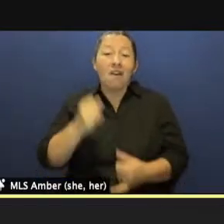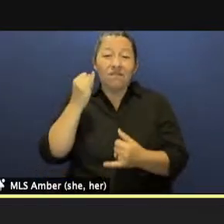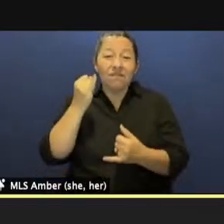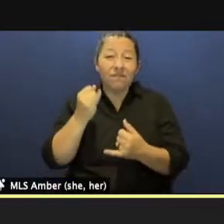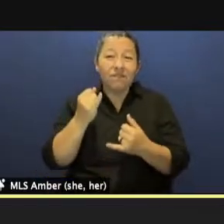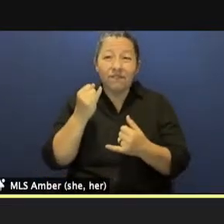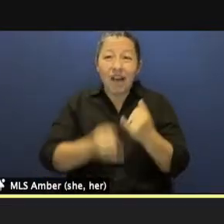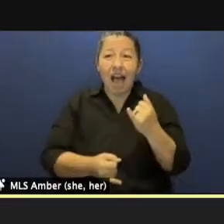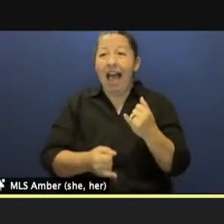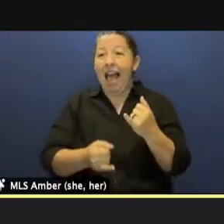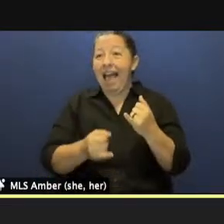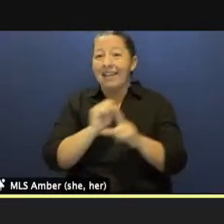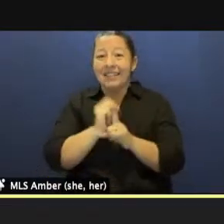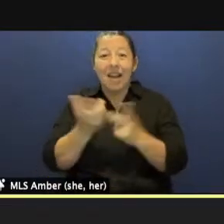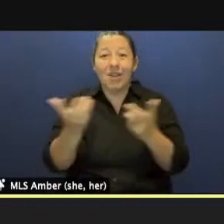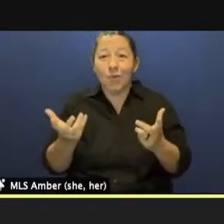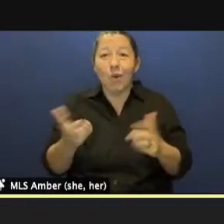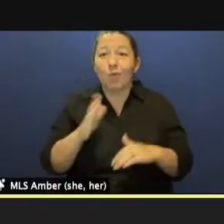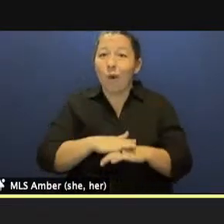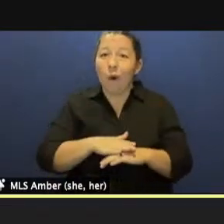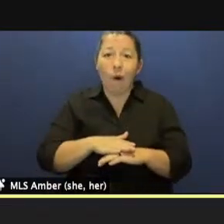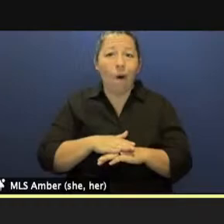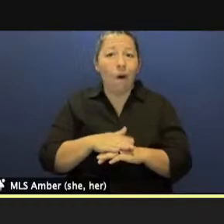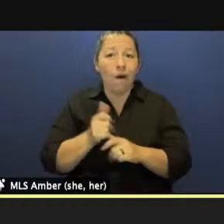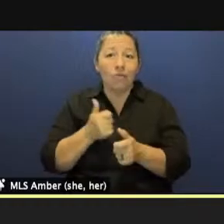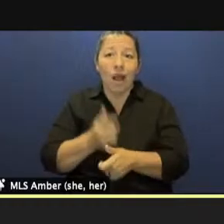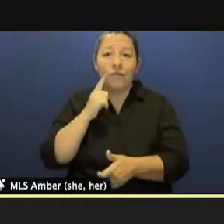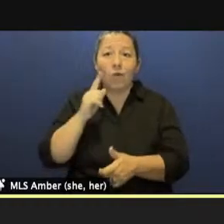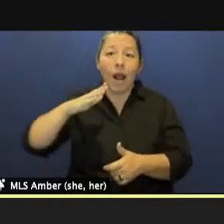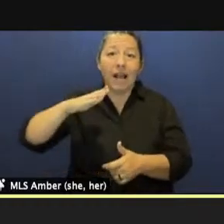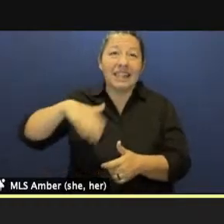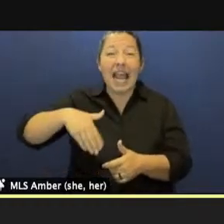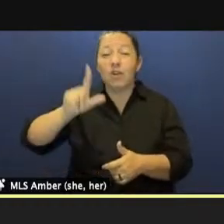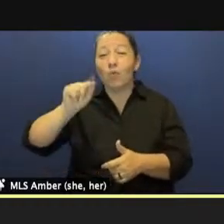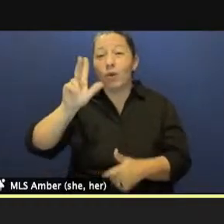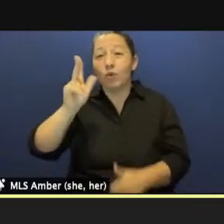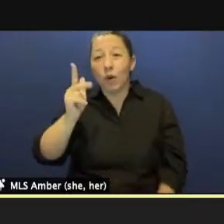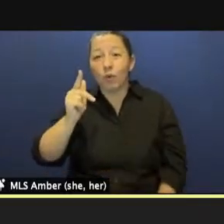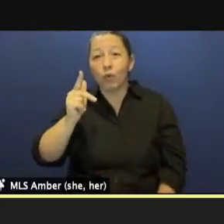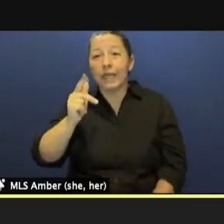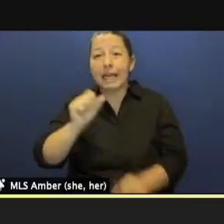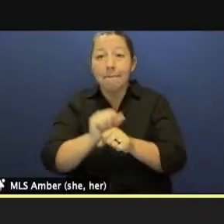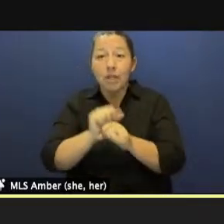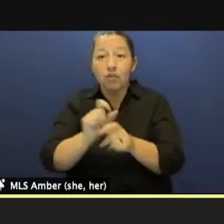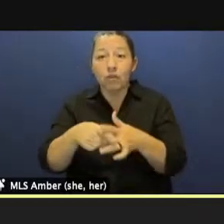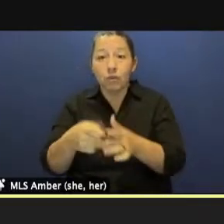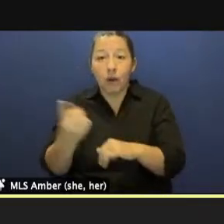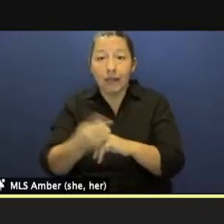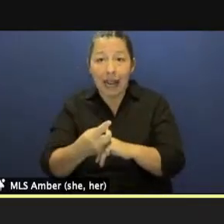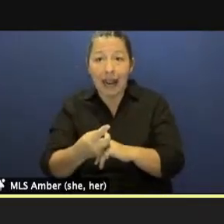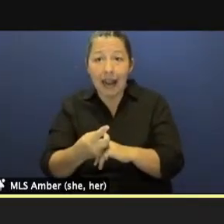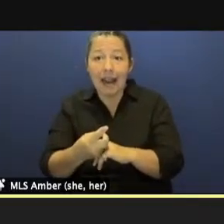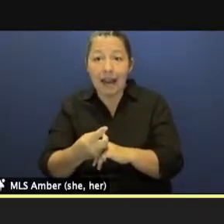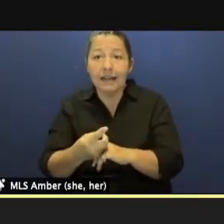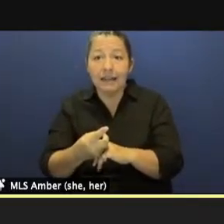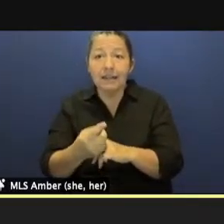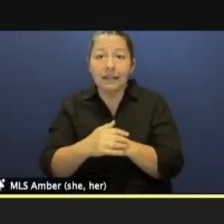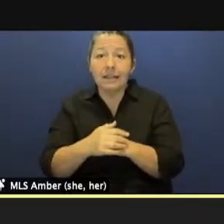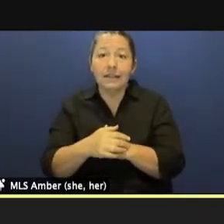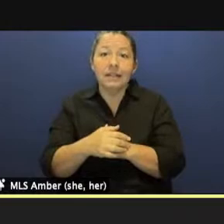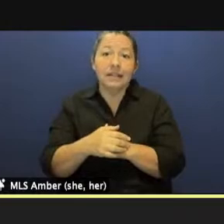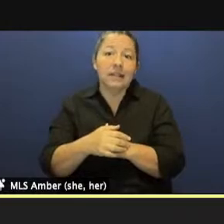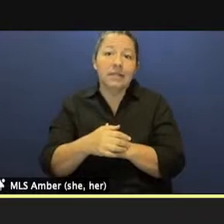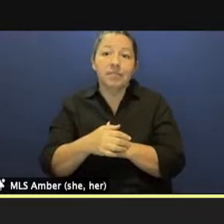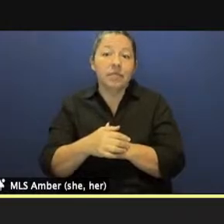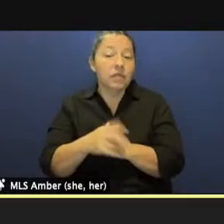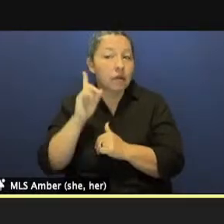track to a late 2023 mission start, November, December. We're working through those service plans and scenarios now. Both our schedule and costs are